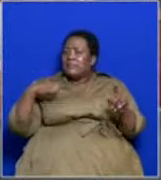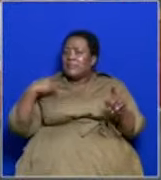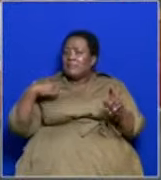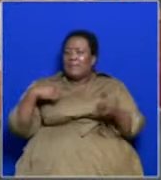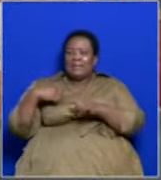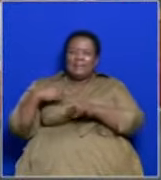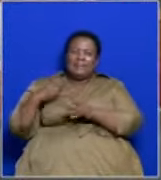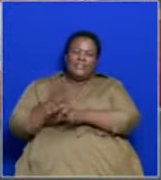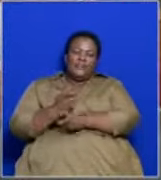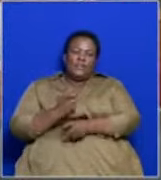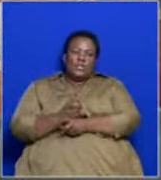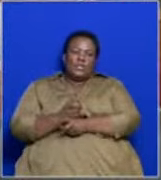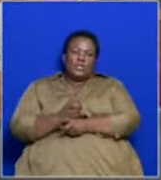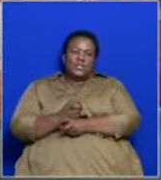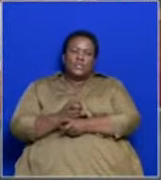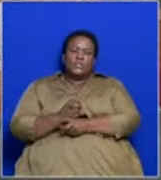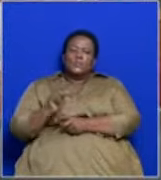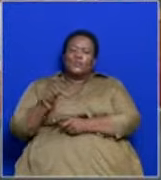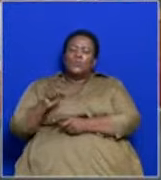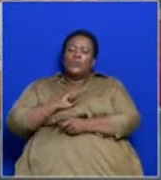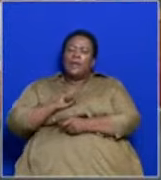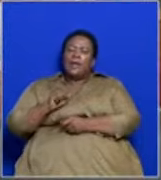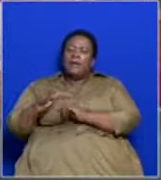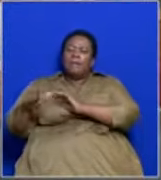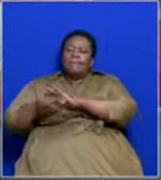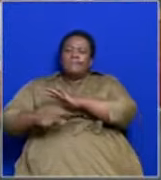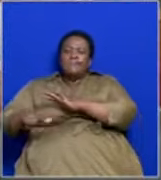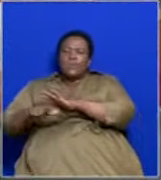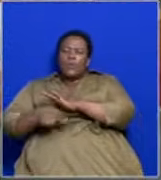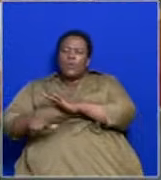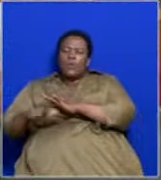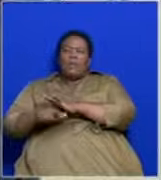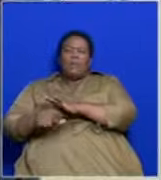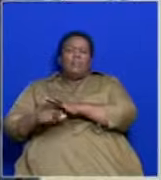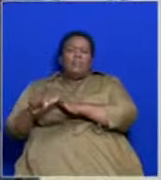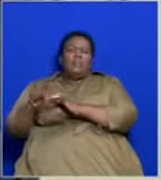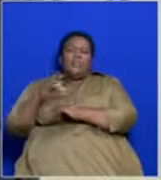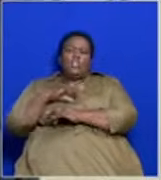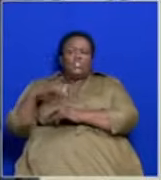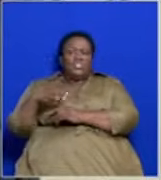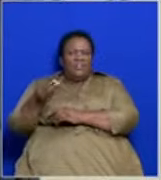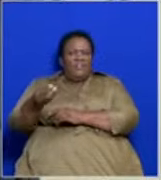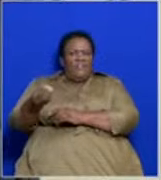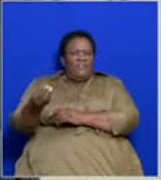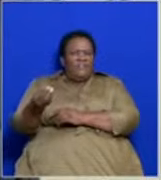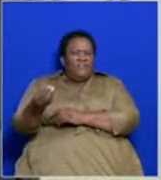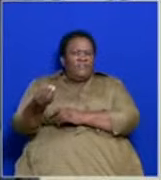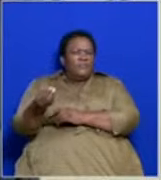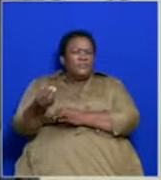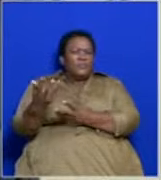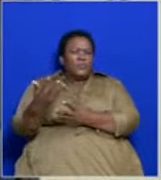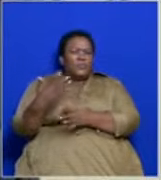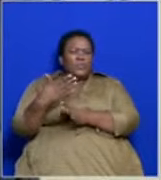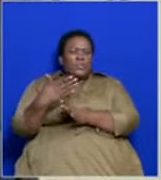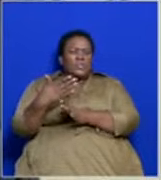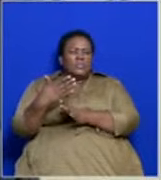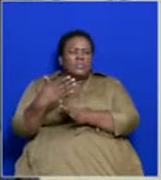local bargaining council. It doesn't seem to work the same way with